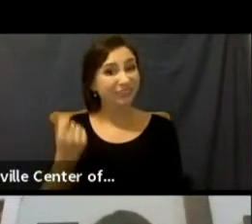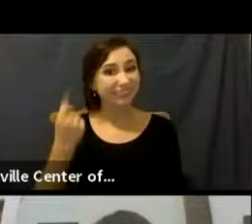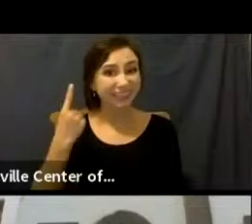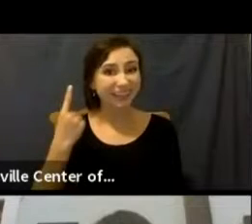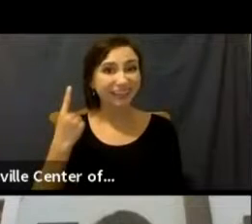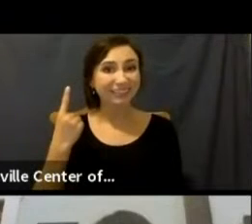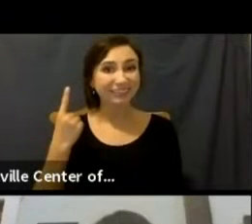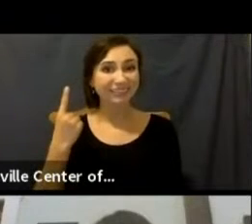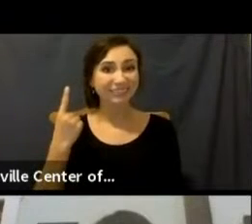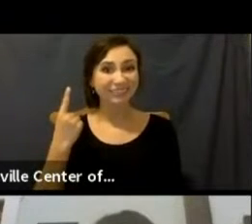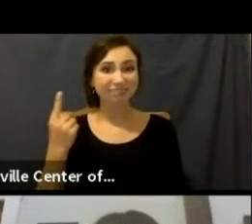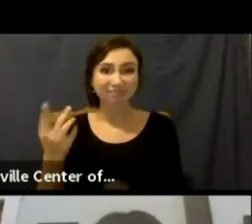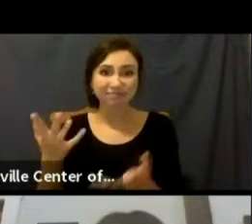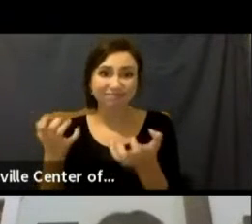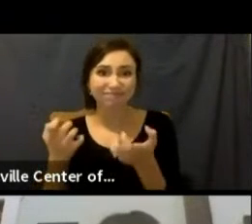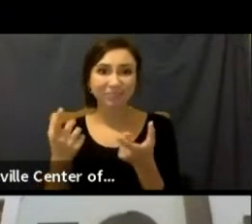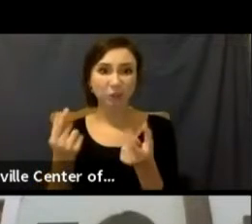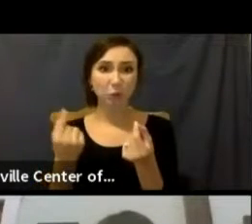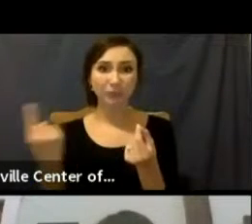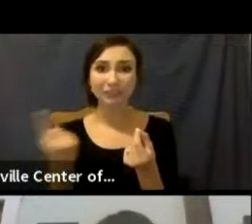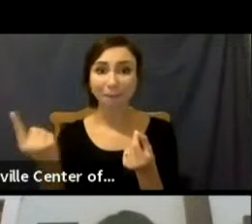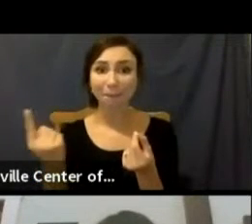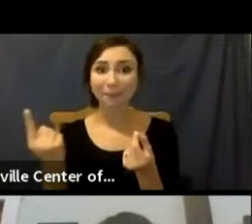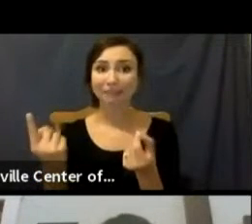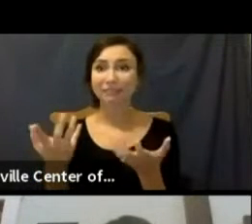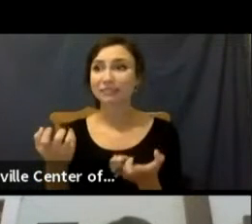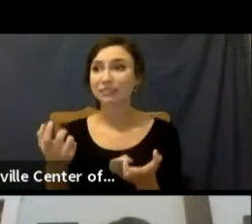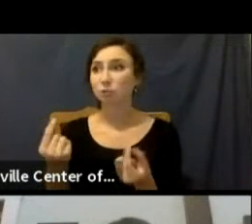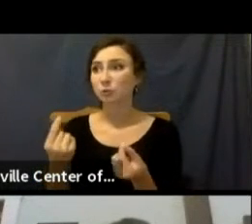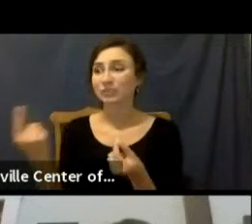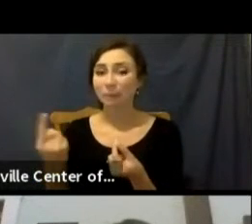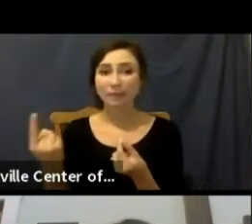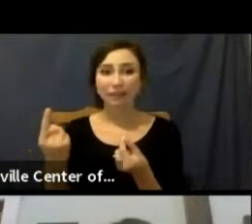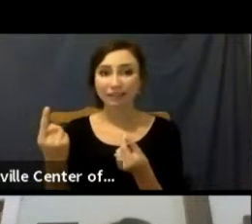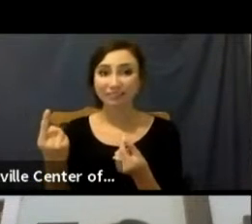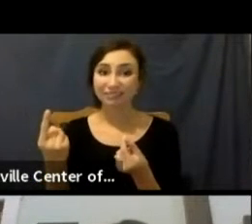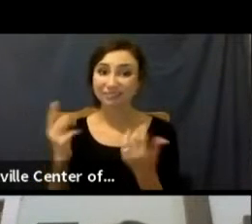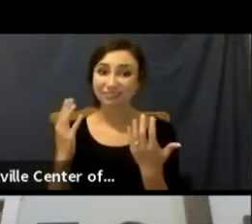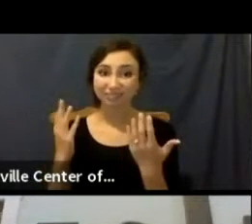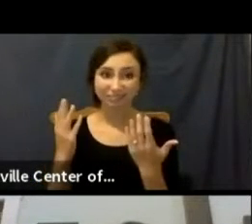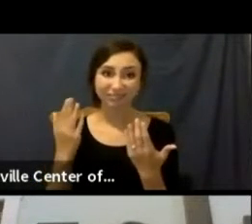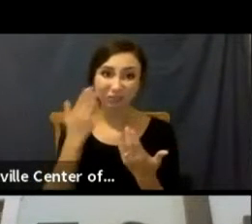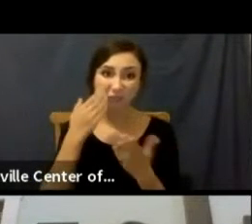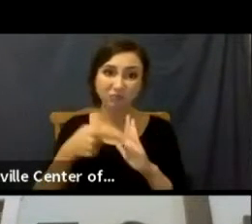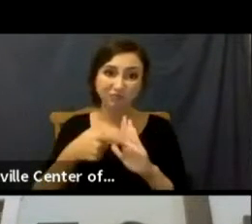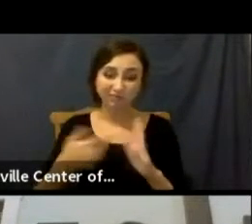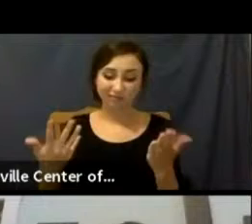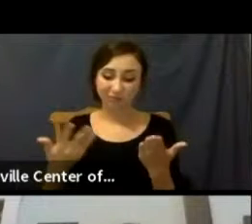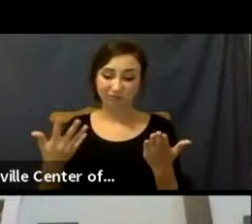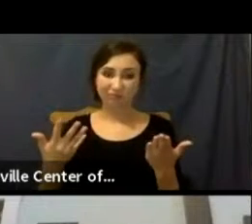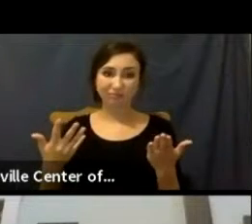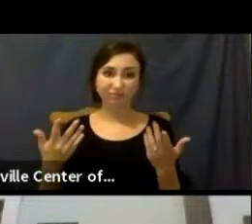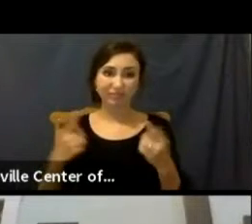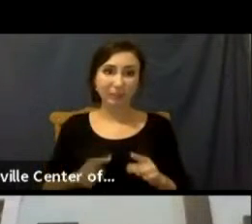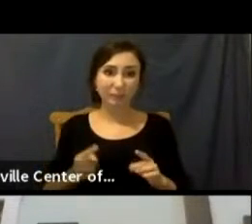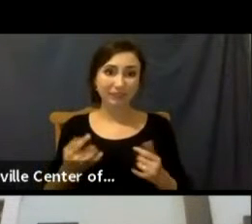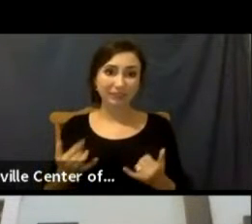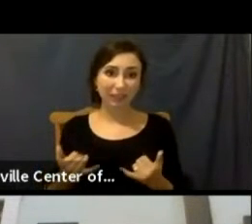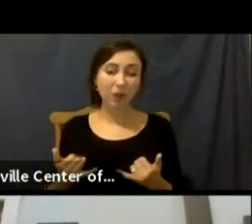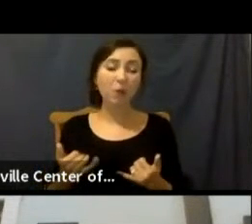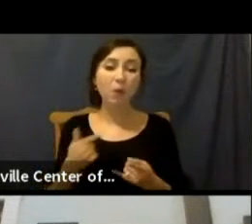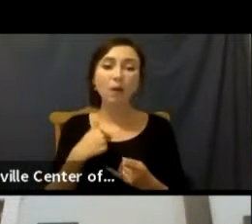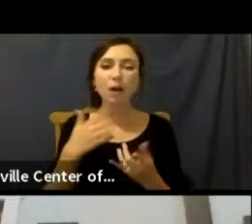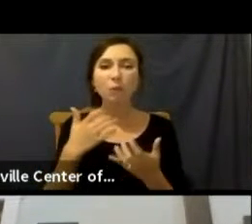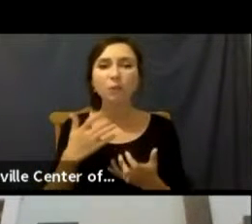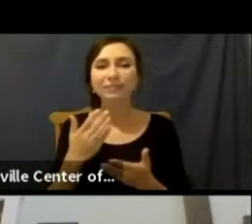the desire to do something, given where we are, I guess I would just want to have some